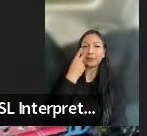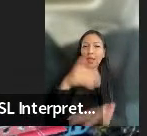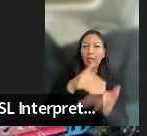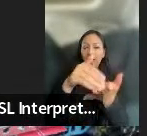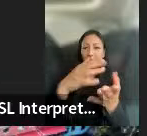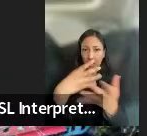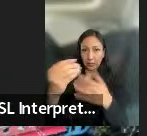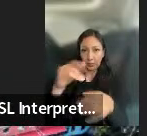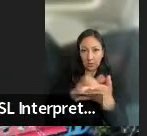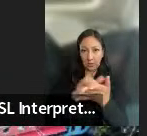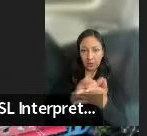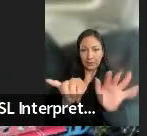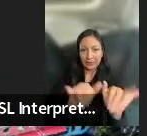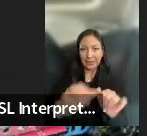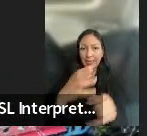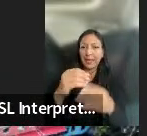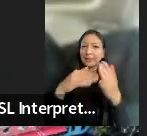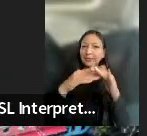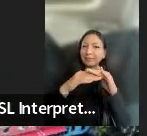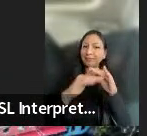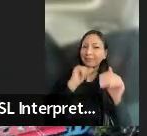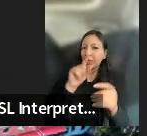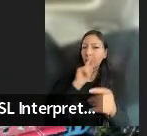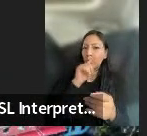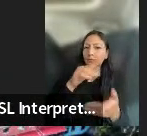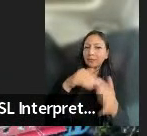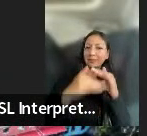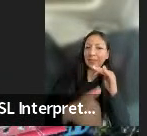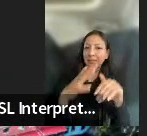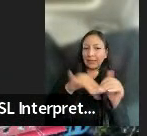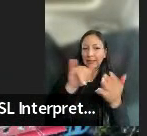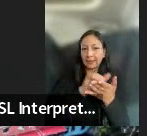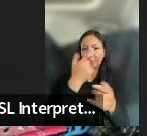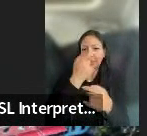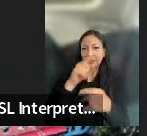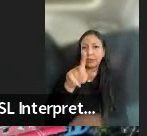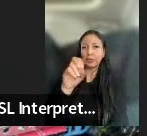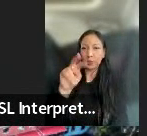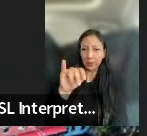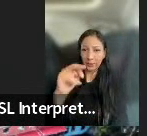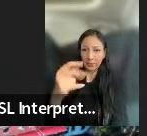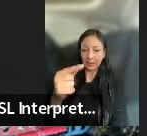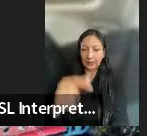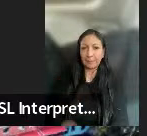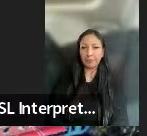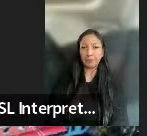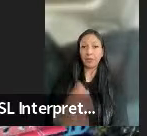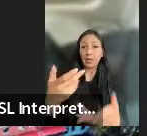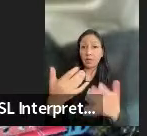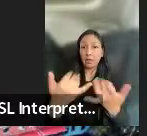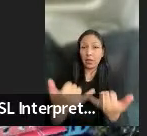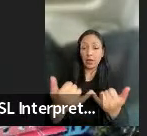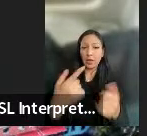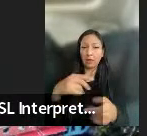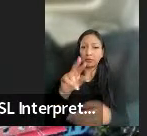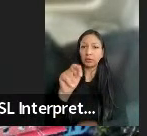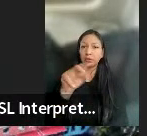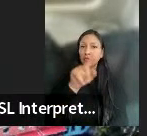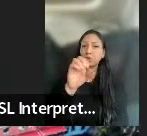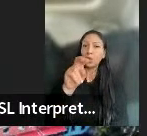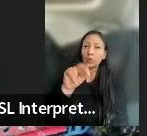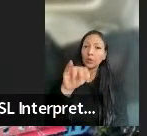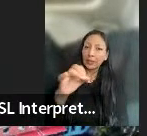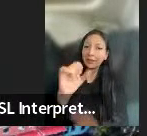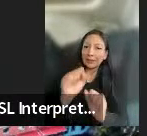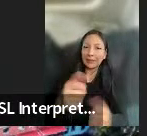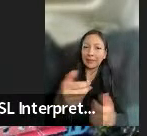New York City and less so inside of New York City, partly because of zoning. So currently, zoning allows accessory